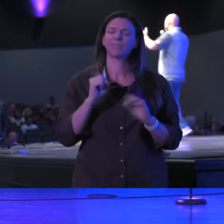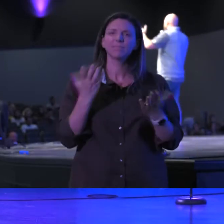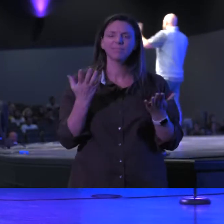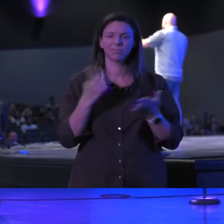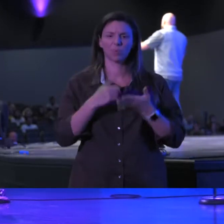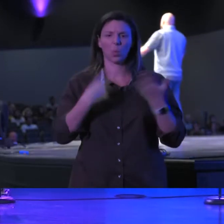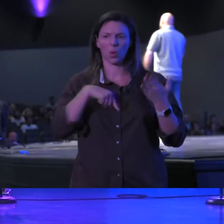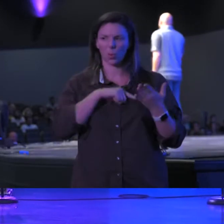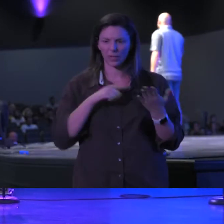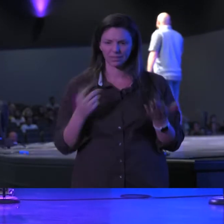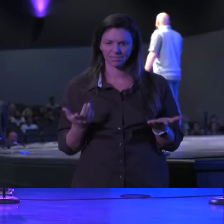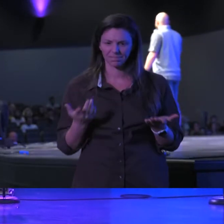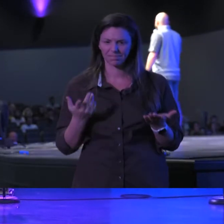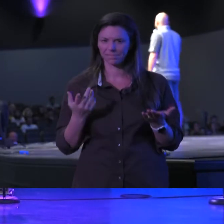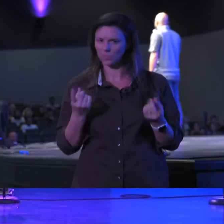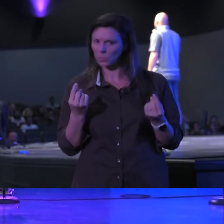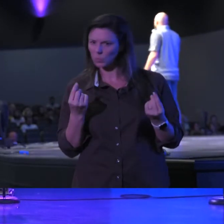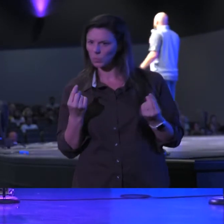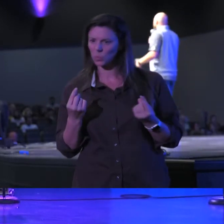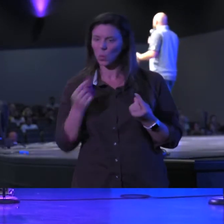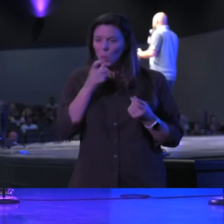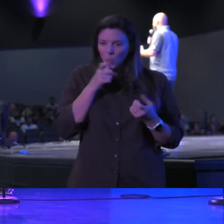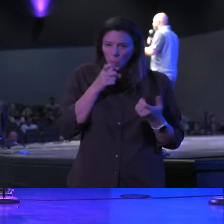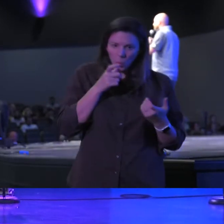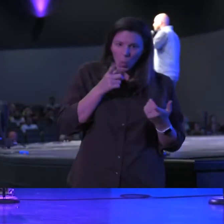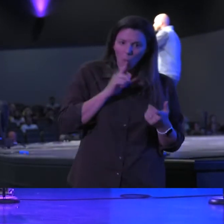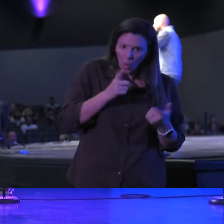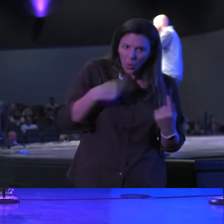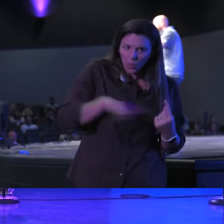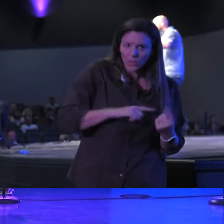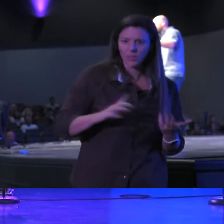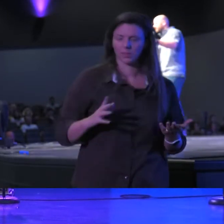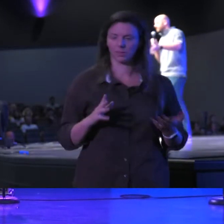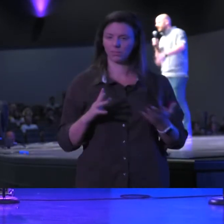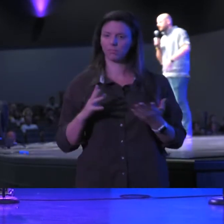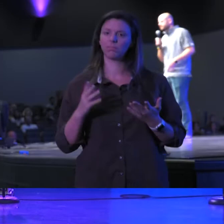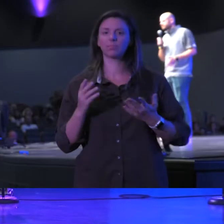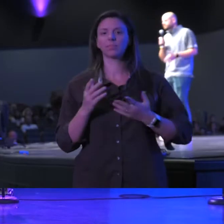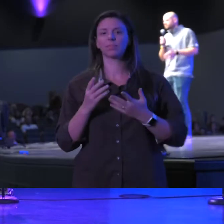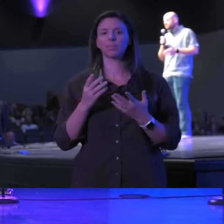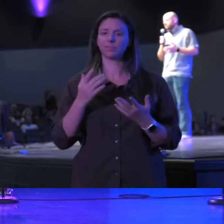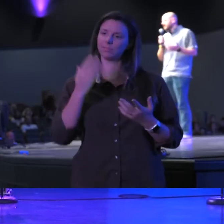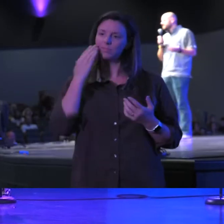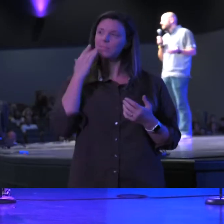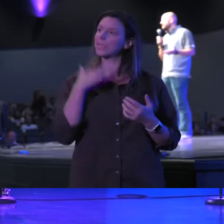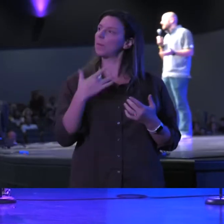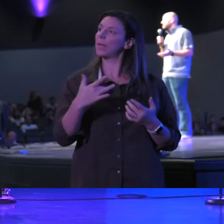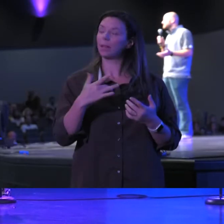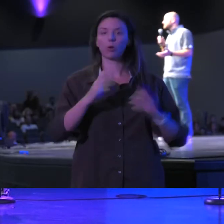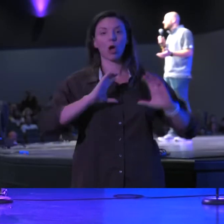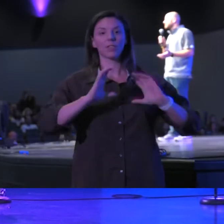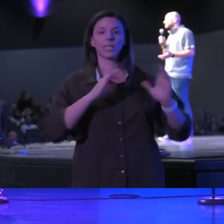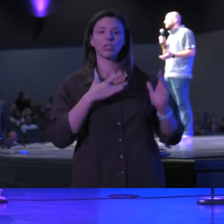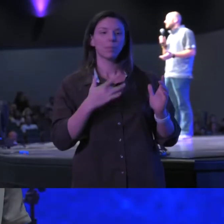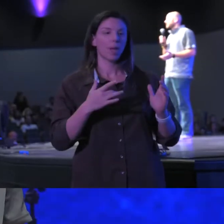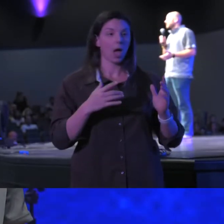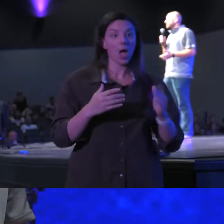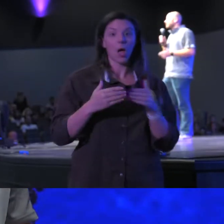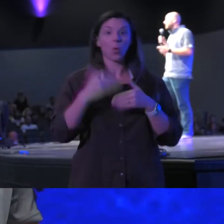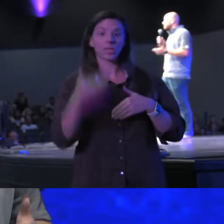summer, usually all the conversations in the hallway are about, hey, where are you going, or where have you been? Well, that hasn't been the case this